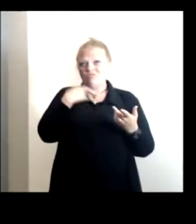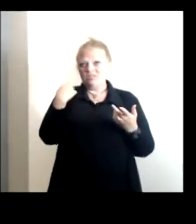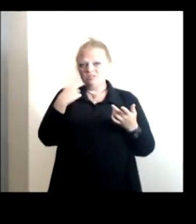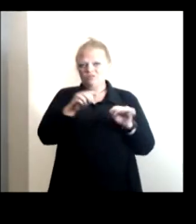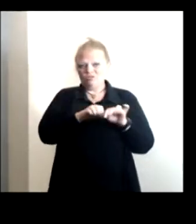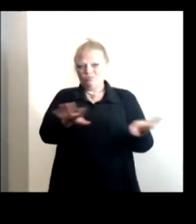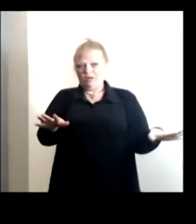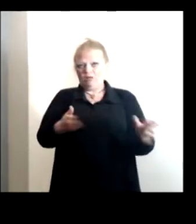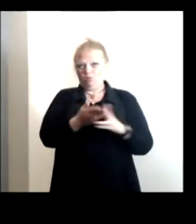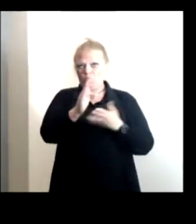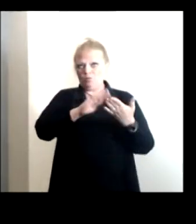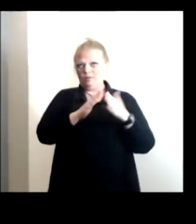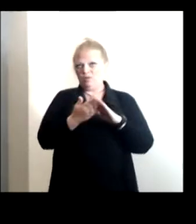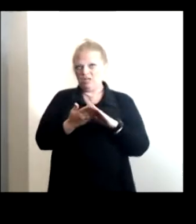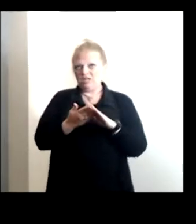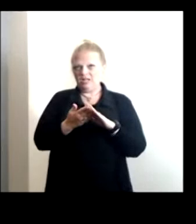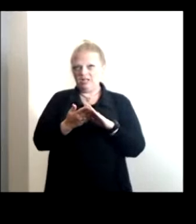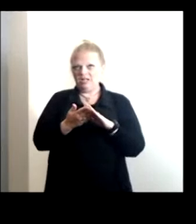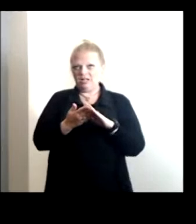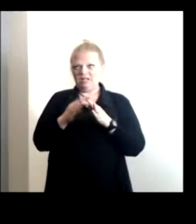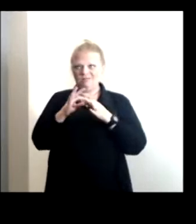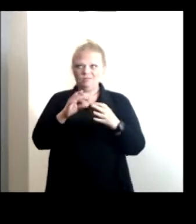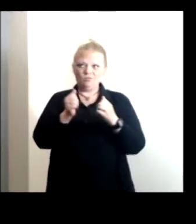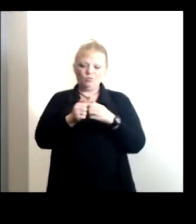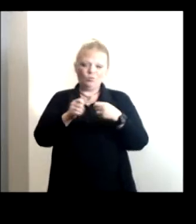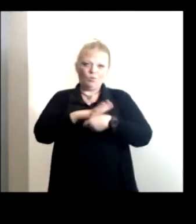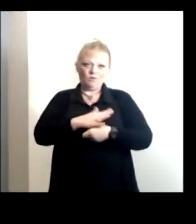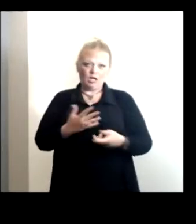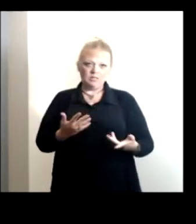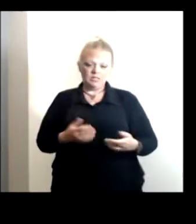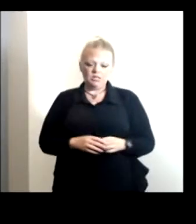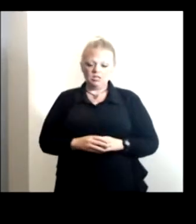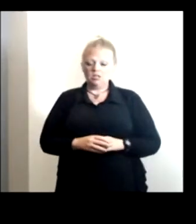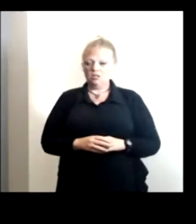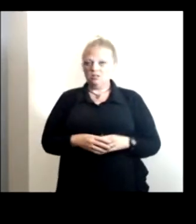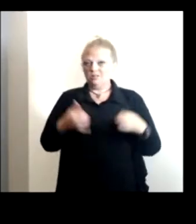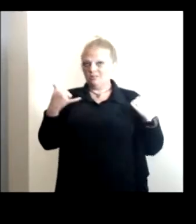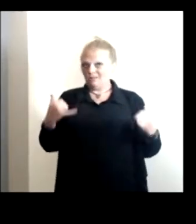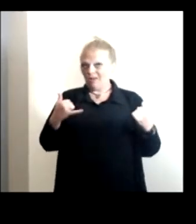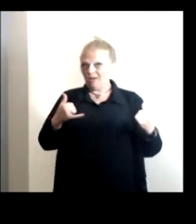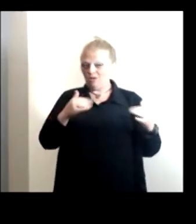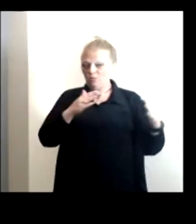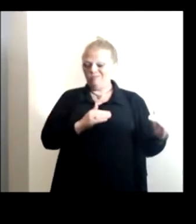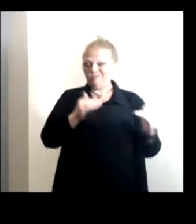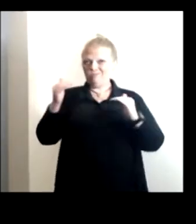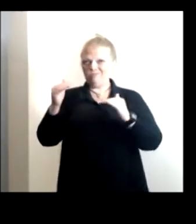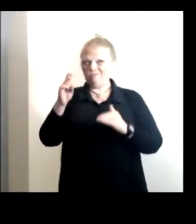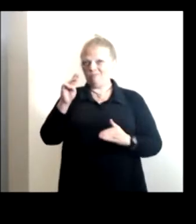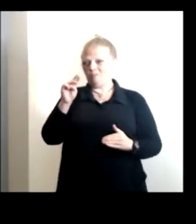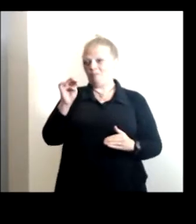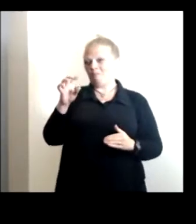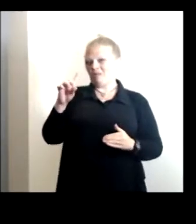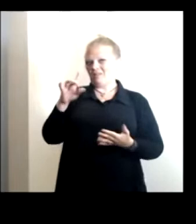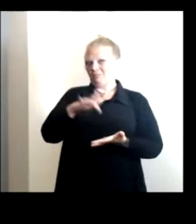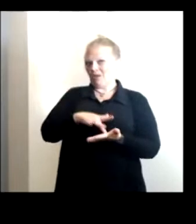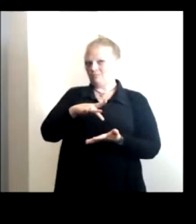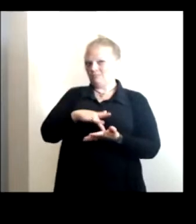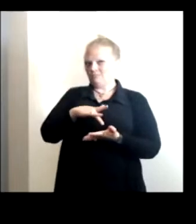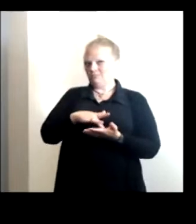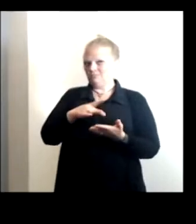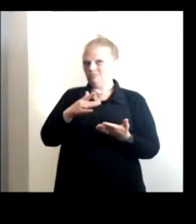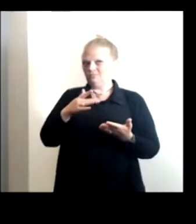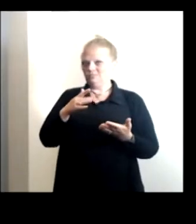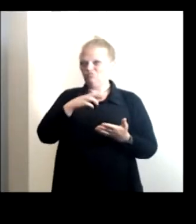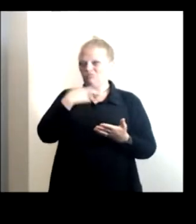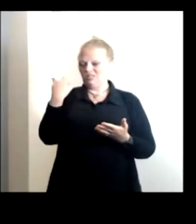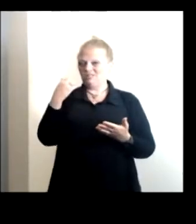spread associated with COVID-19. We are now in a moderate risk of community spread, and that is